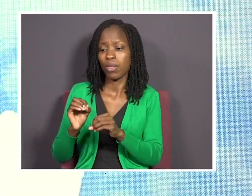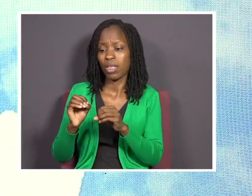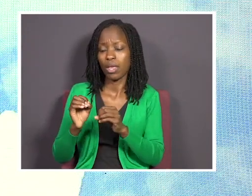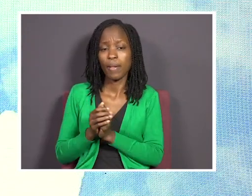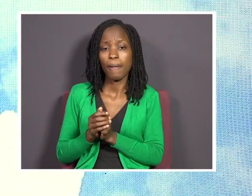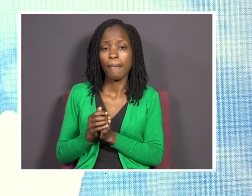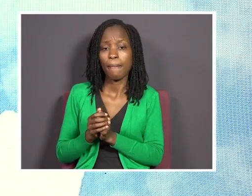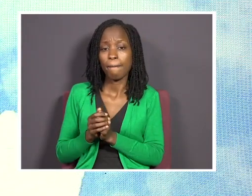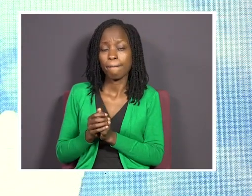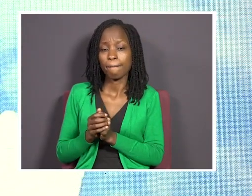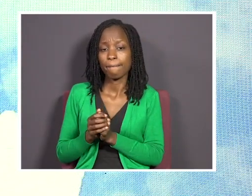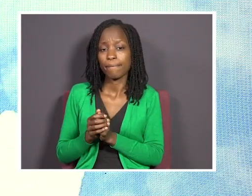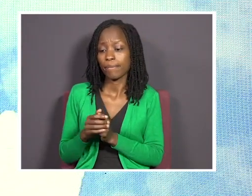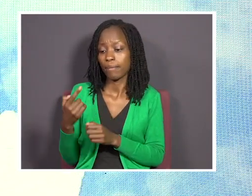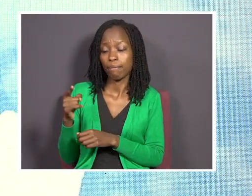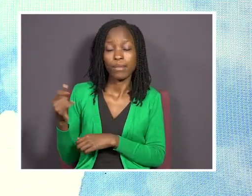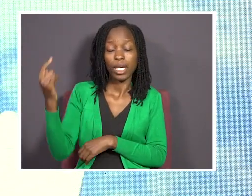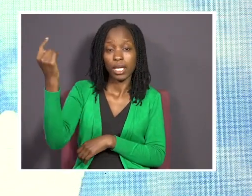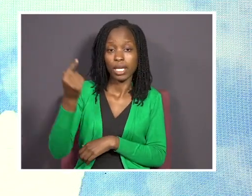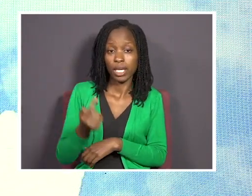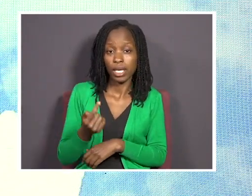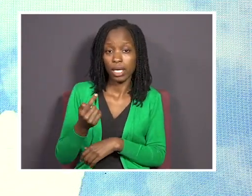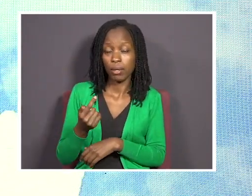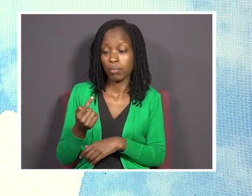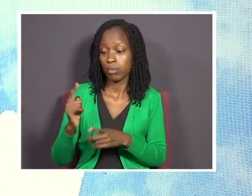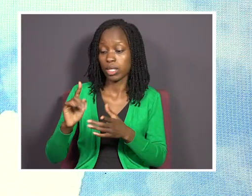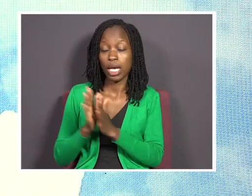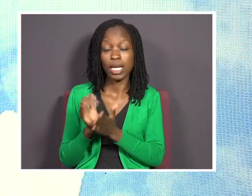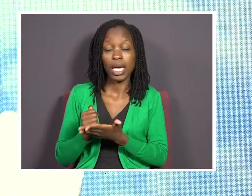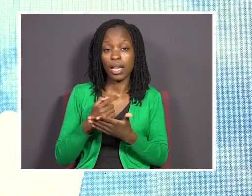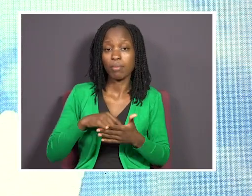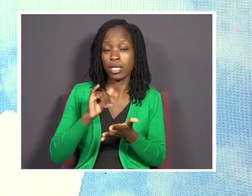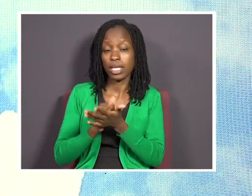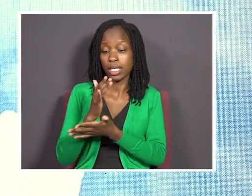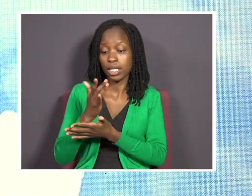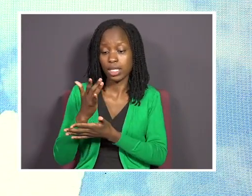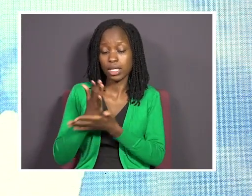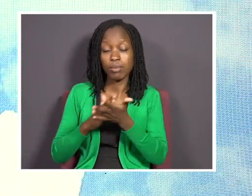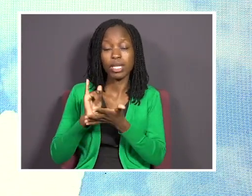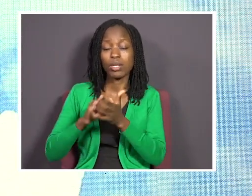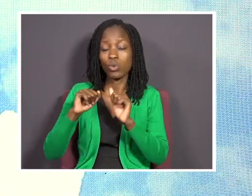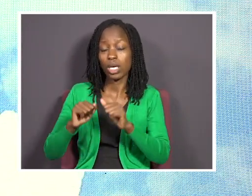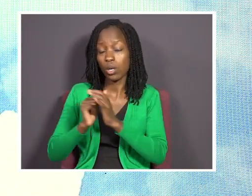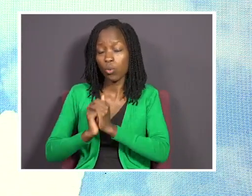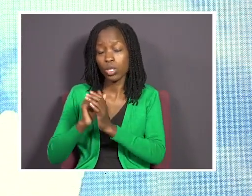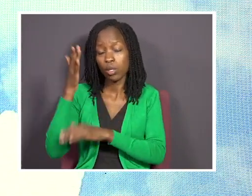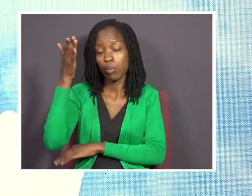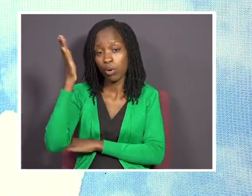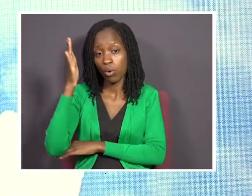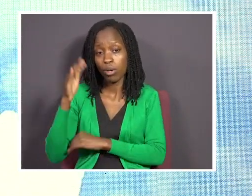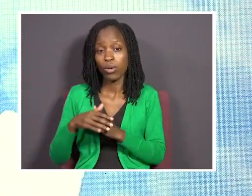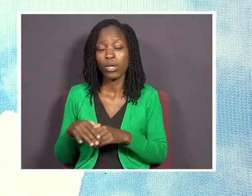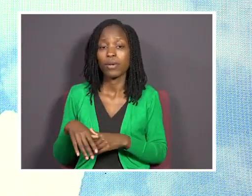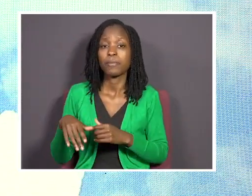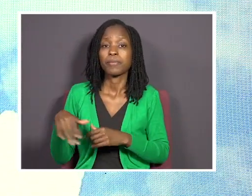but, you know, reaches out to them. That is something for us to worship God for. He is totally